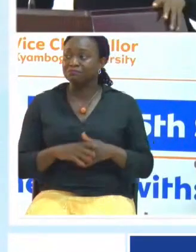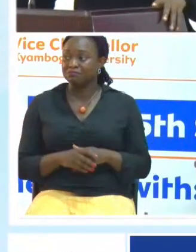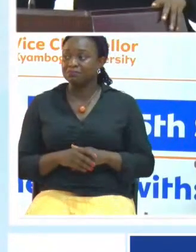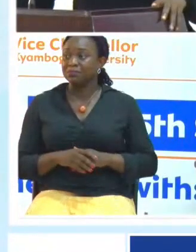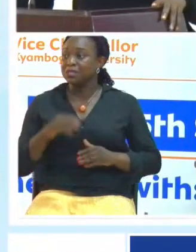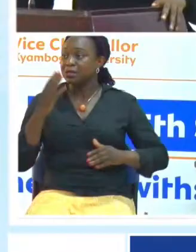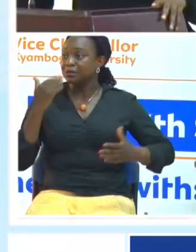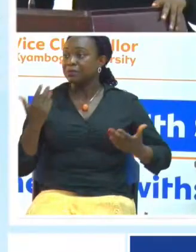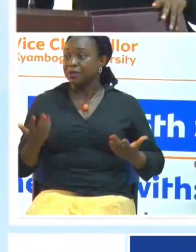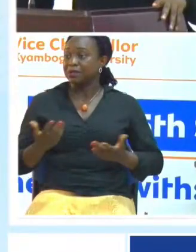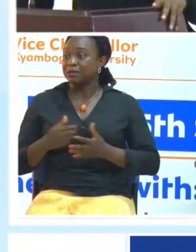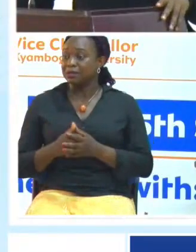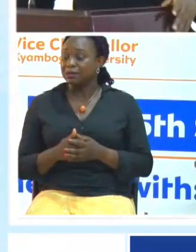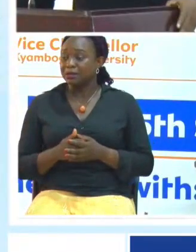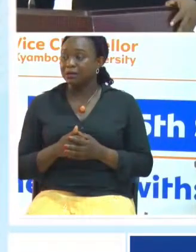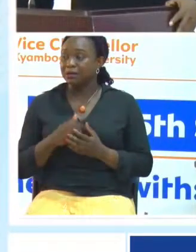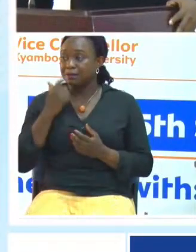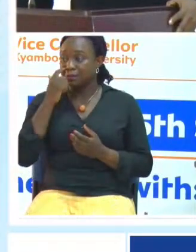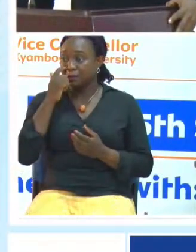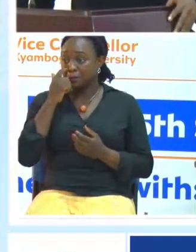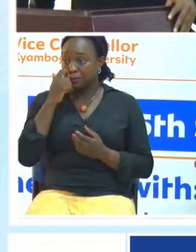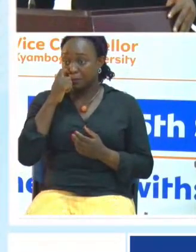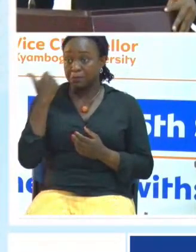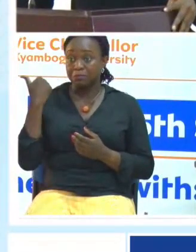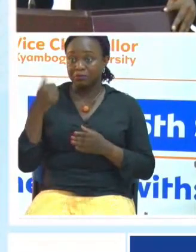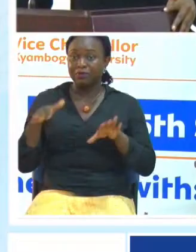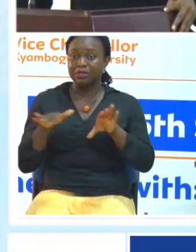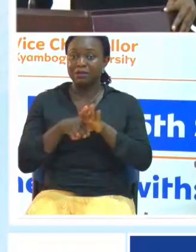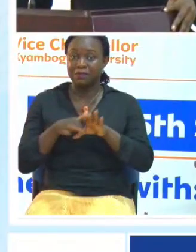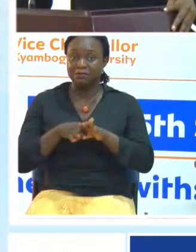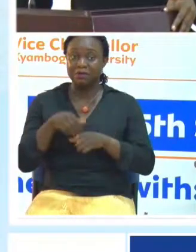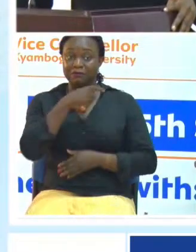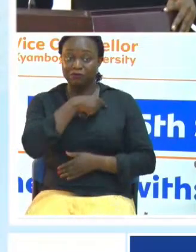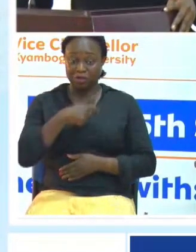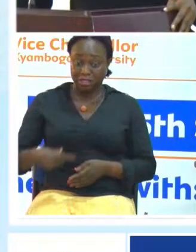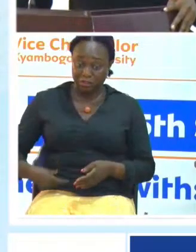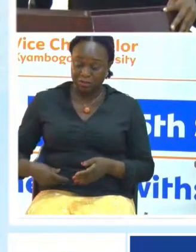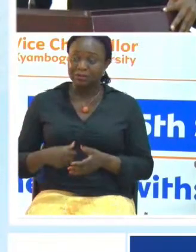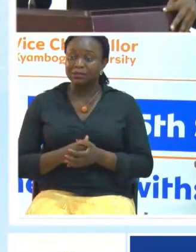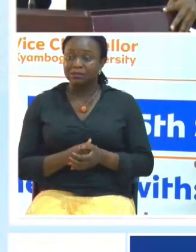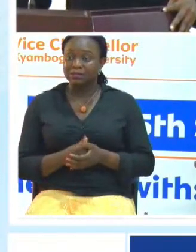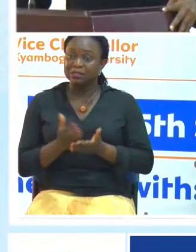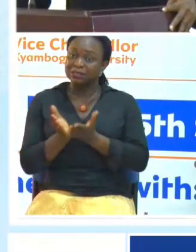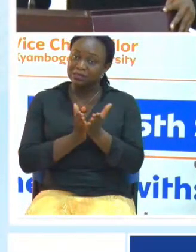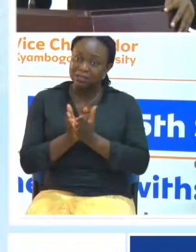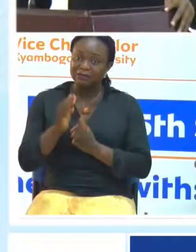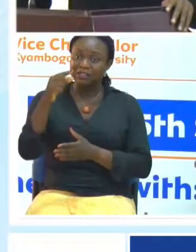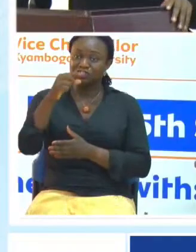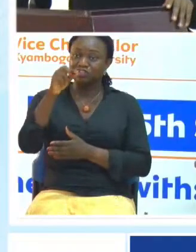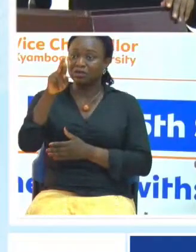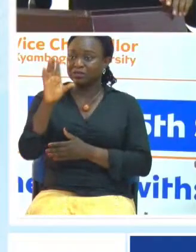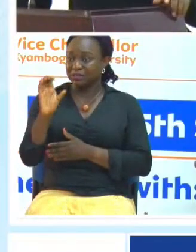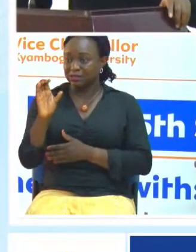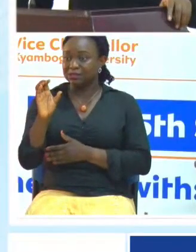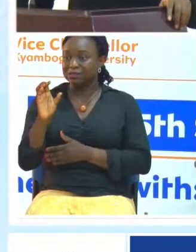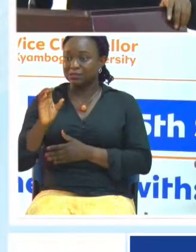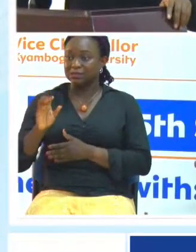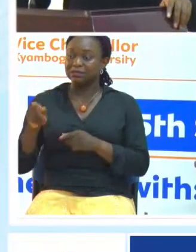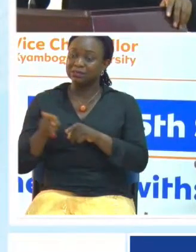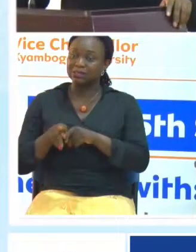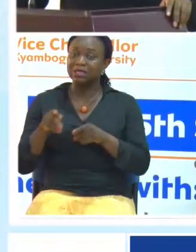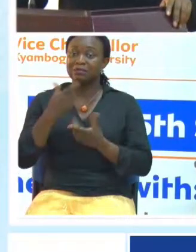I've been a guild leadership member. I have served as a GRC and also a guild